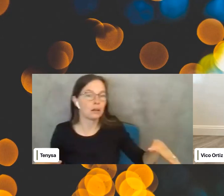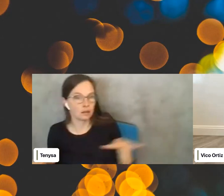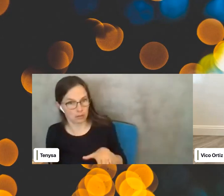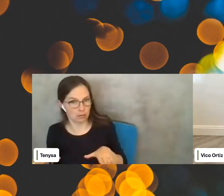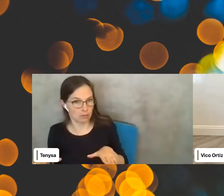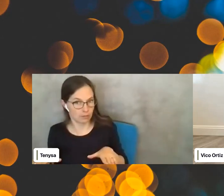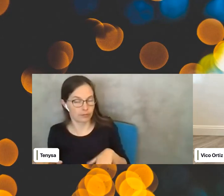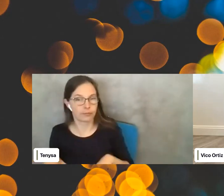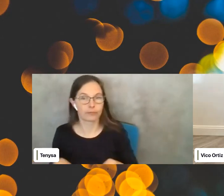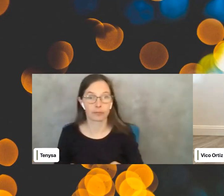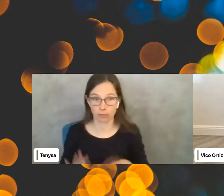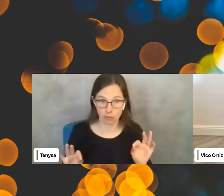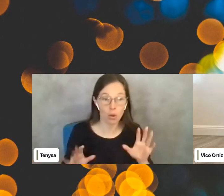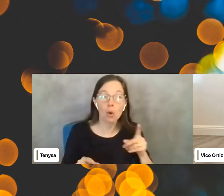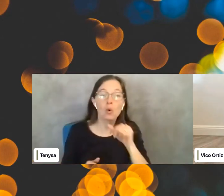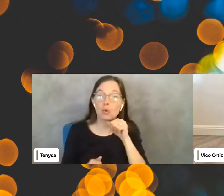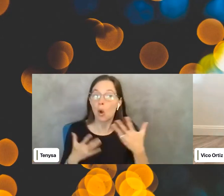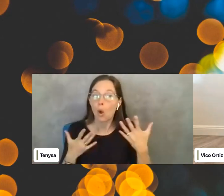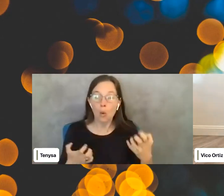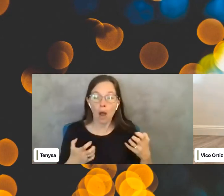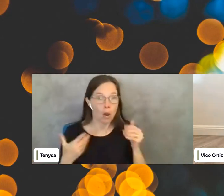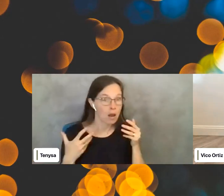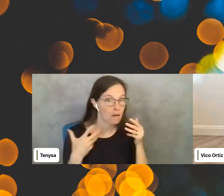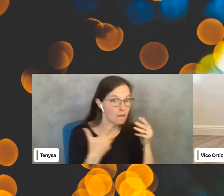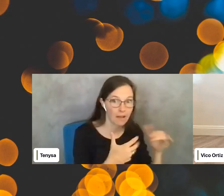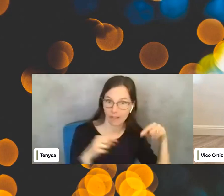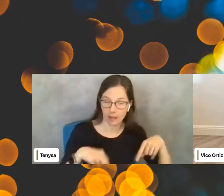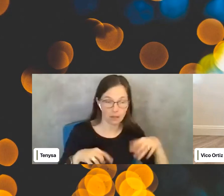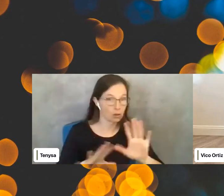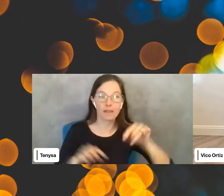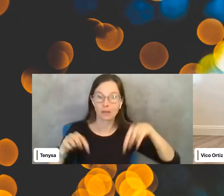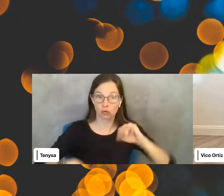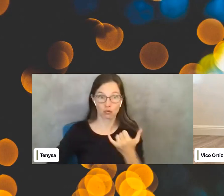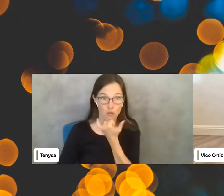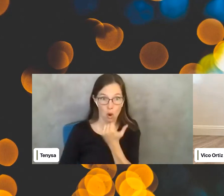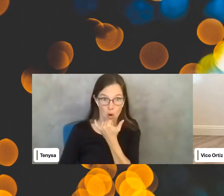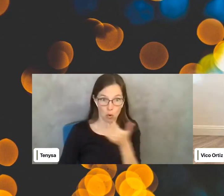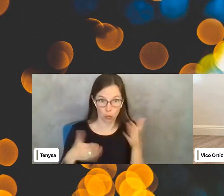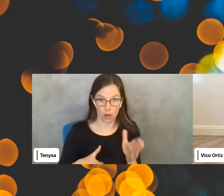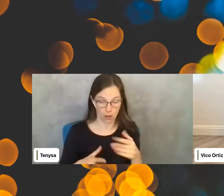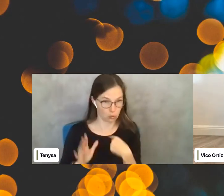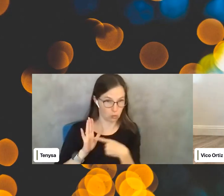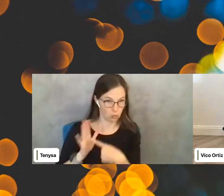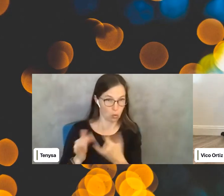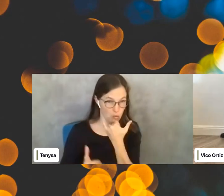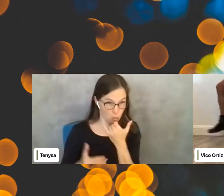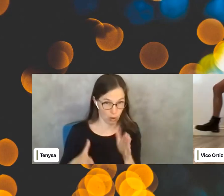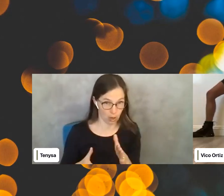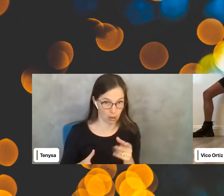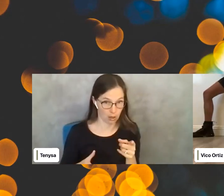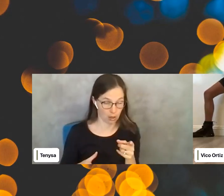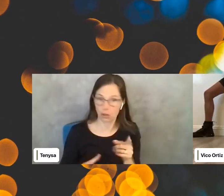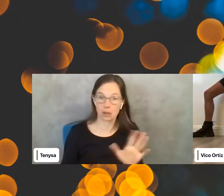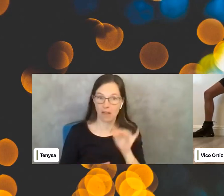back. You do not want to advance like this. This is not how you want to advance. You don't want to go kakan,